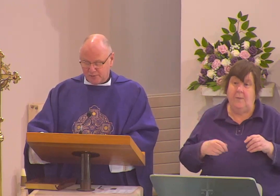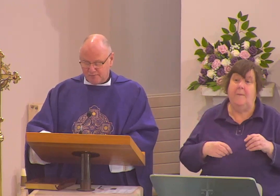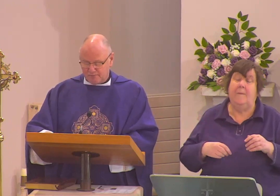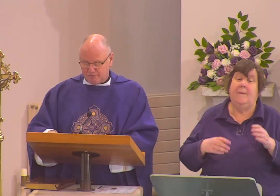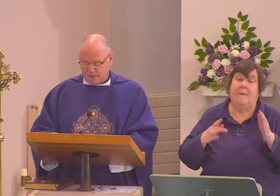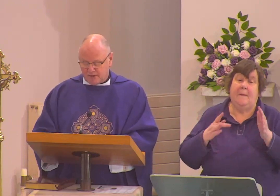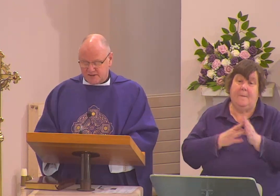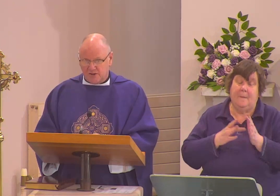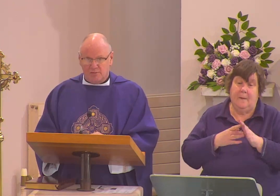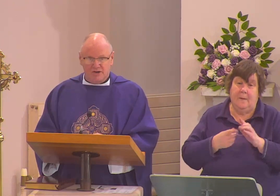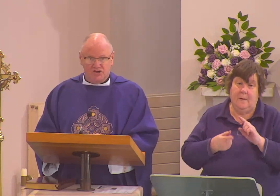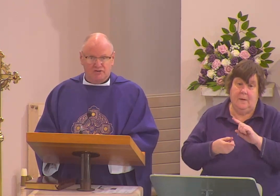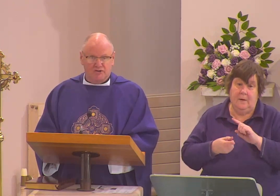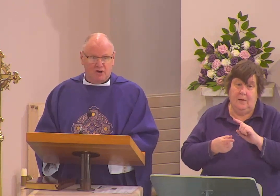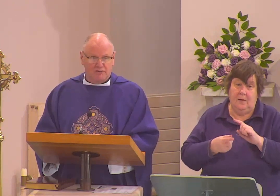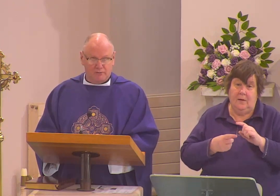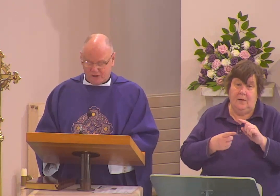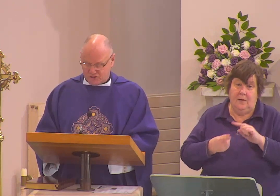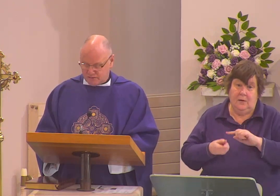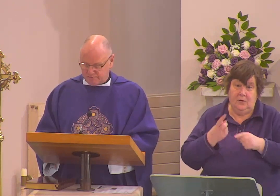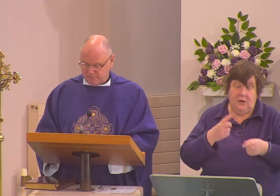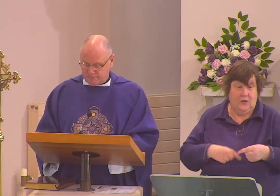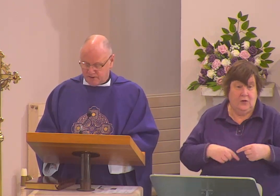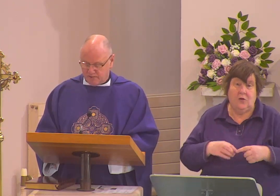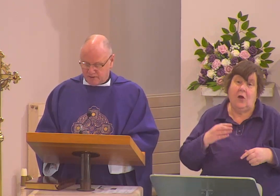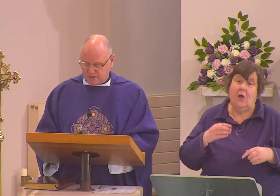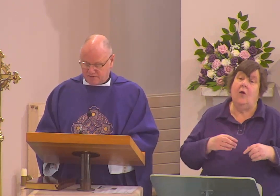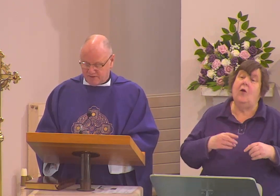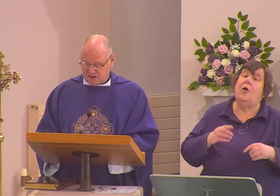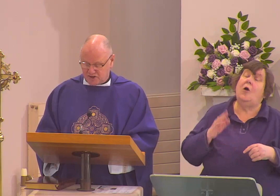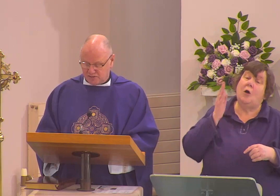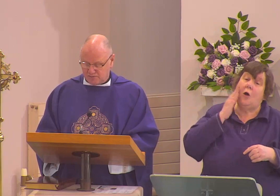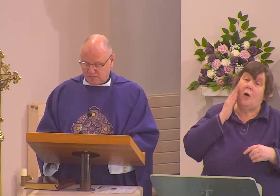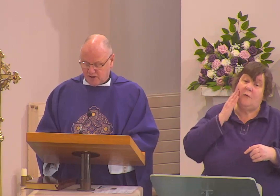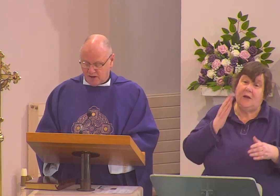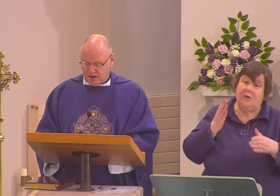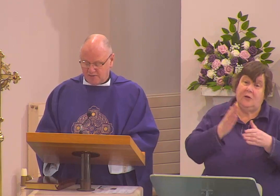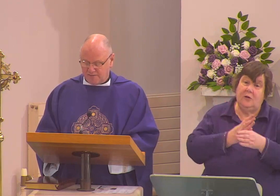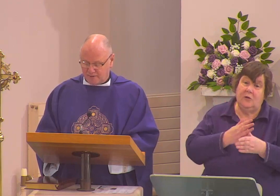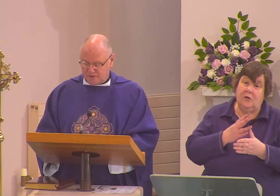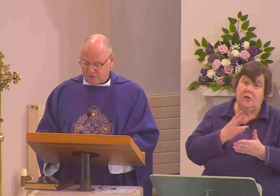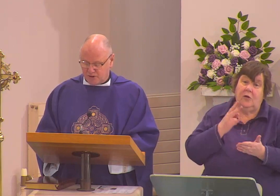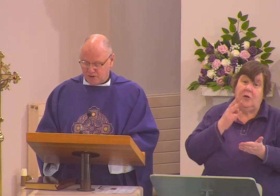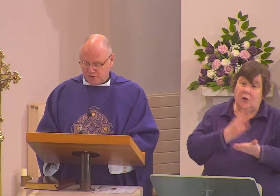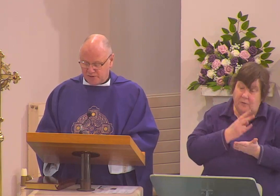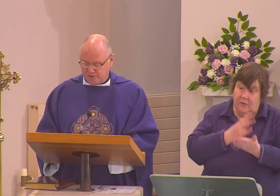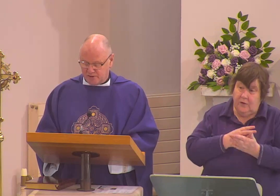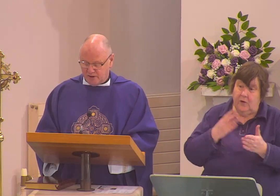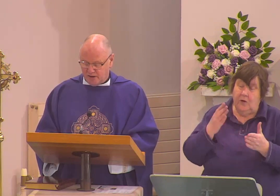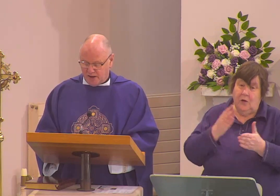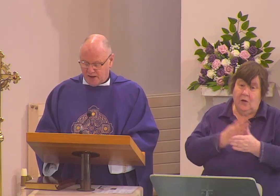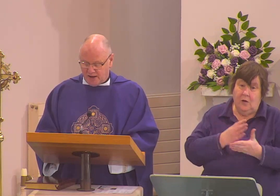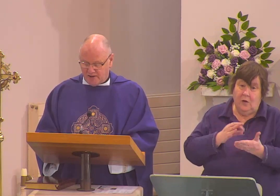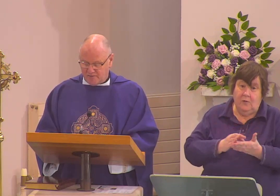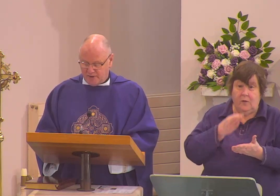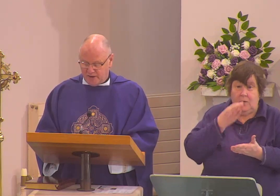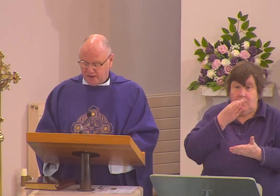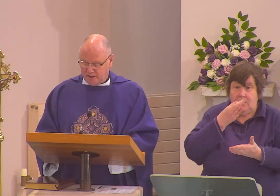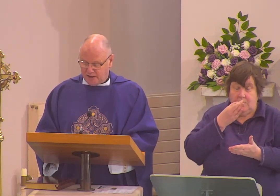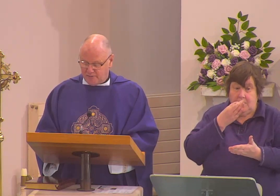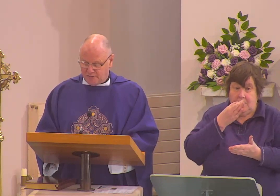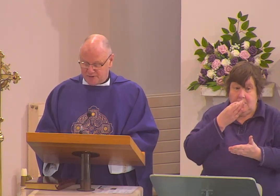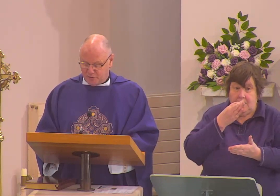example, the celebration of confirmation, first confession, and first Holy Communion have